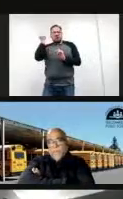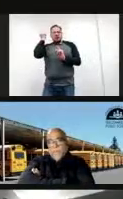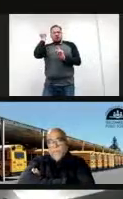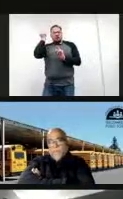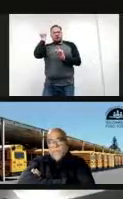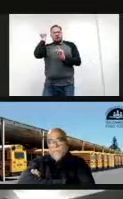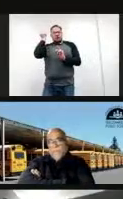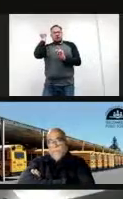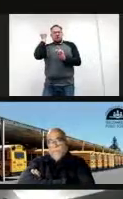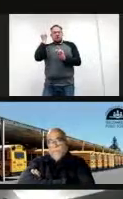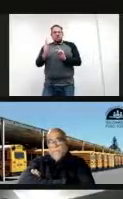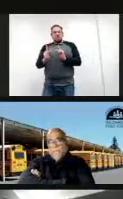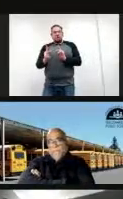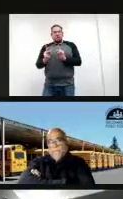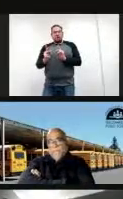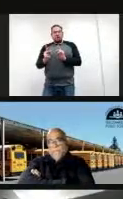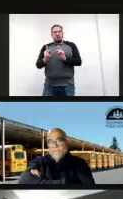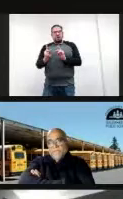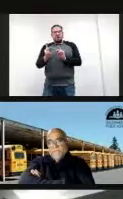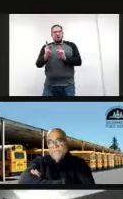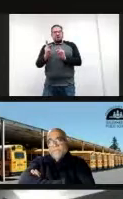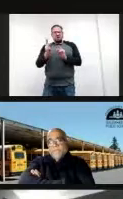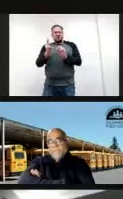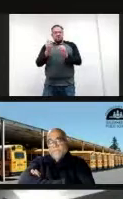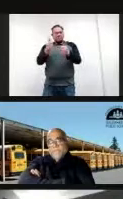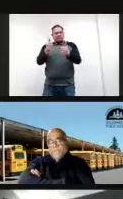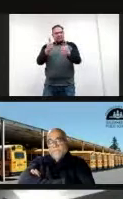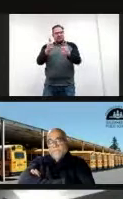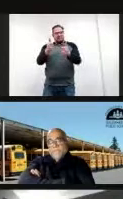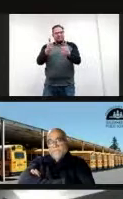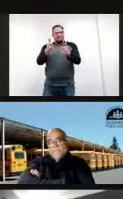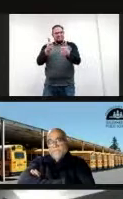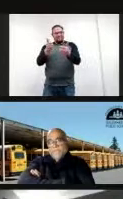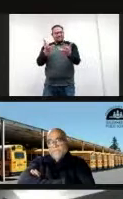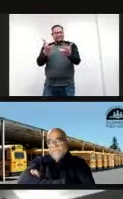okay. He seems okay with that.